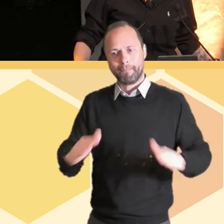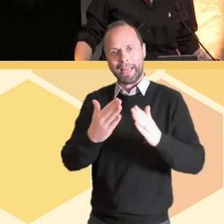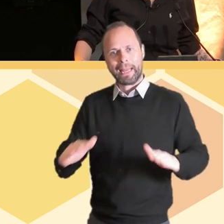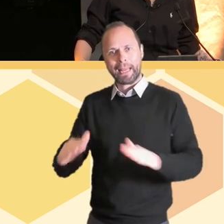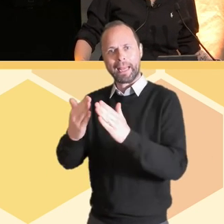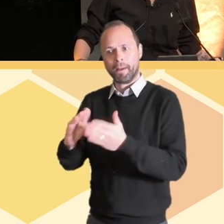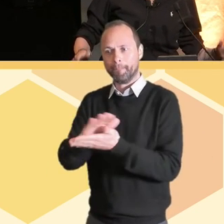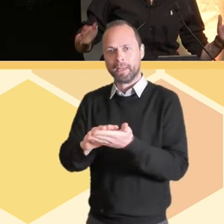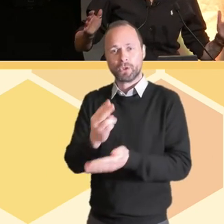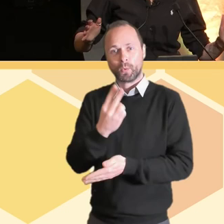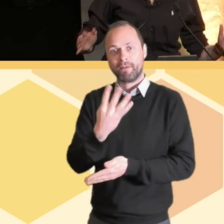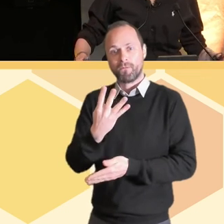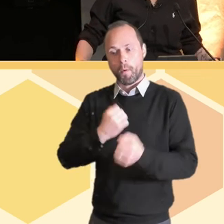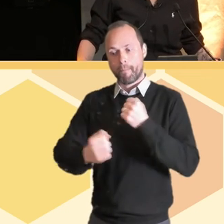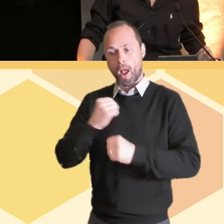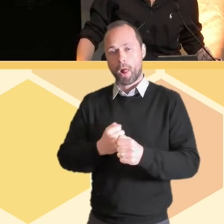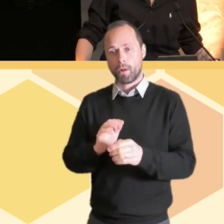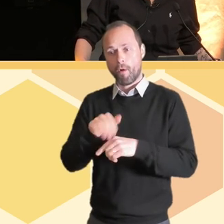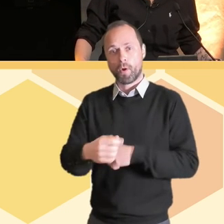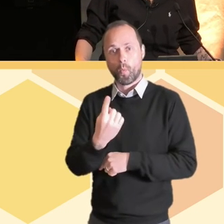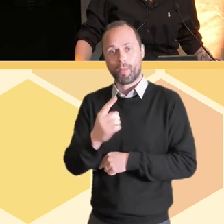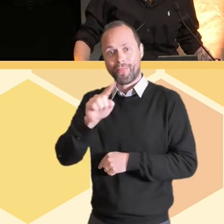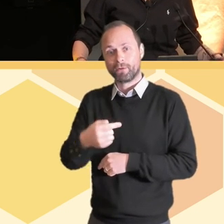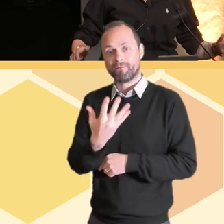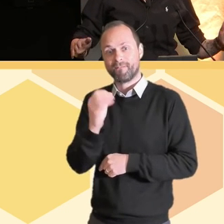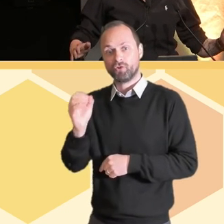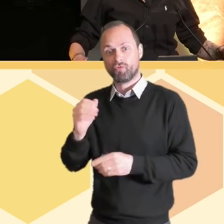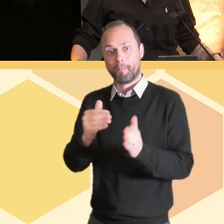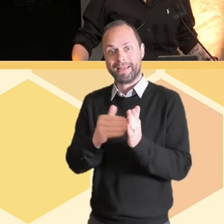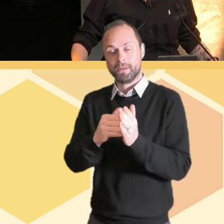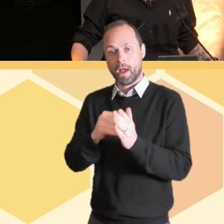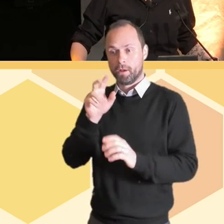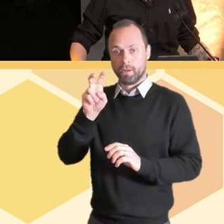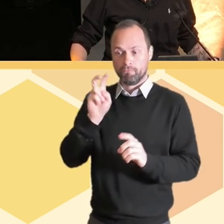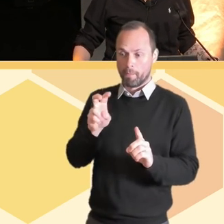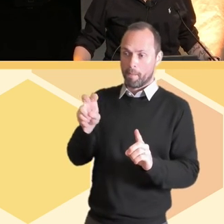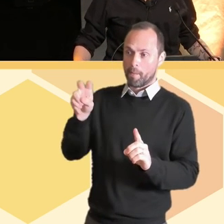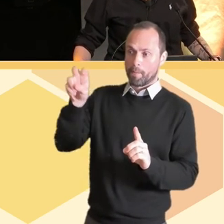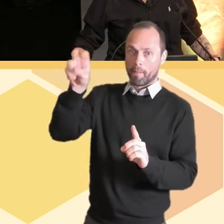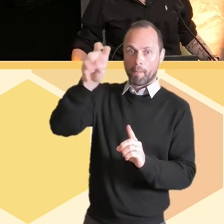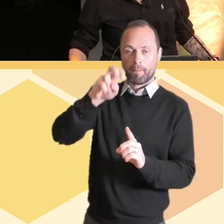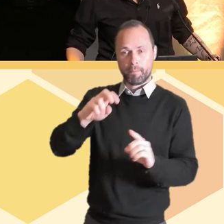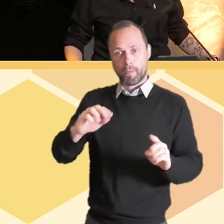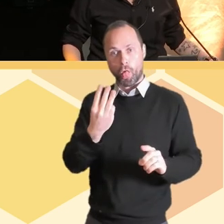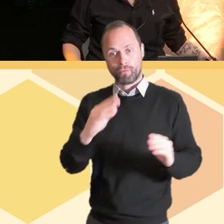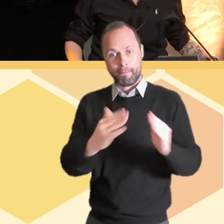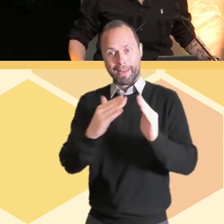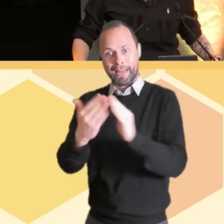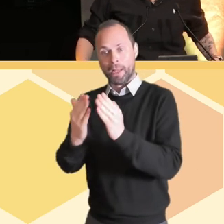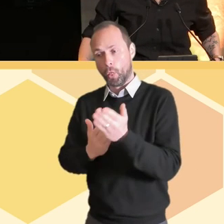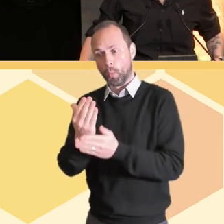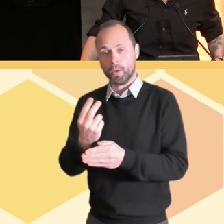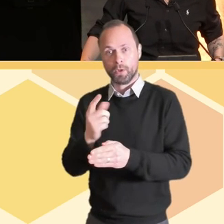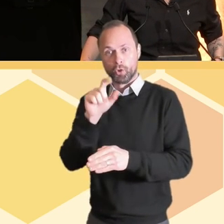24 miles around 1,500 metres of ascent over 12 hours. And it seemed like a really